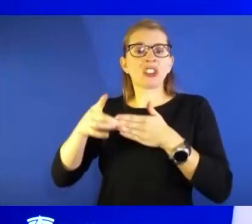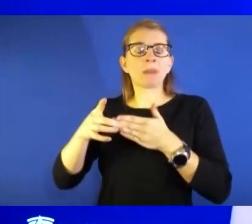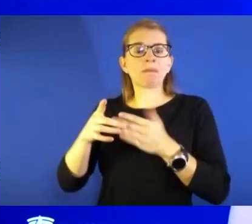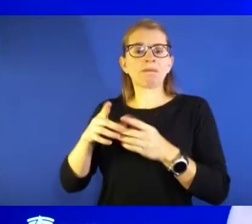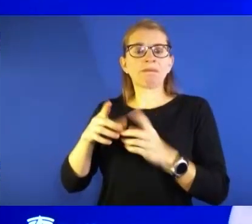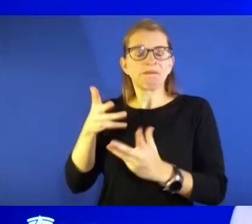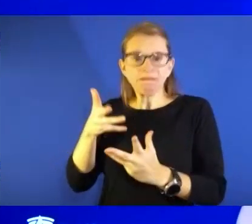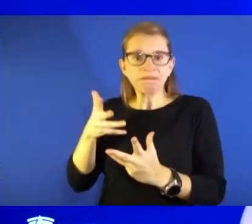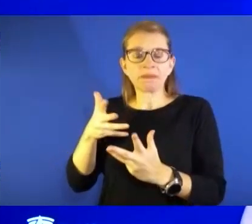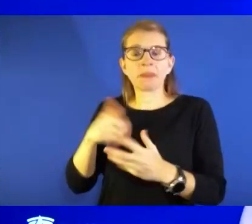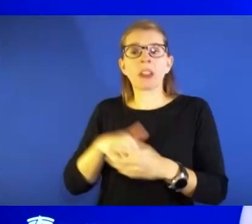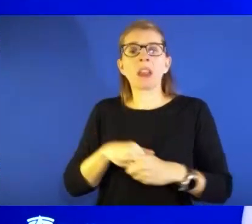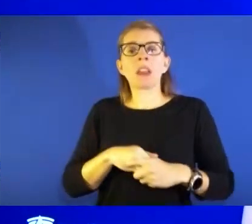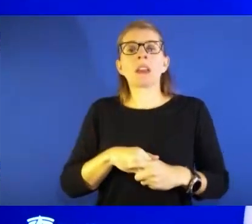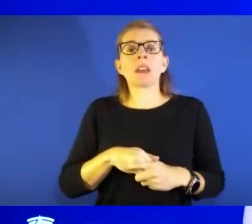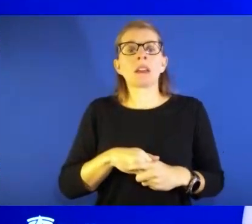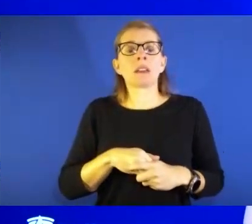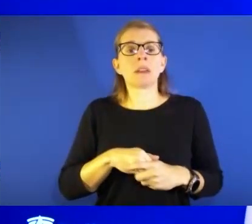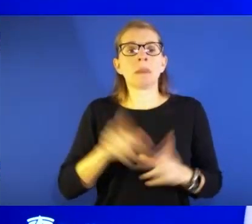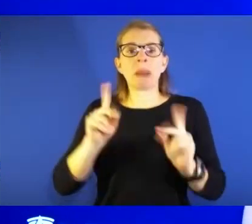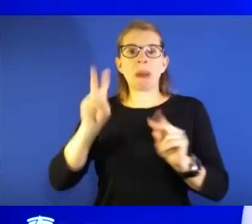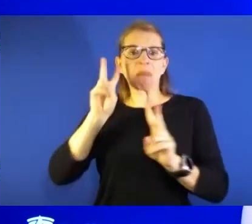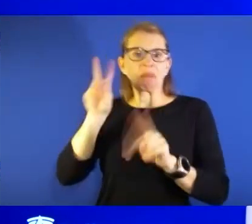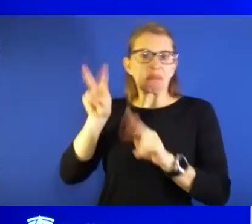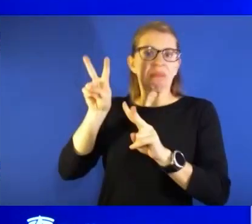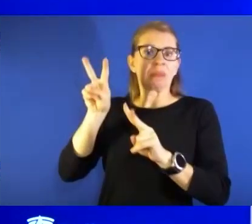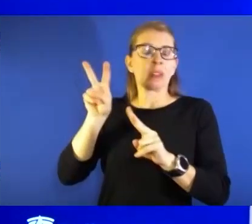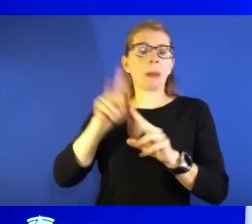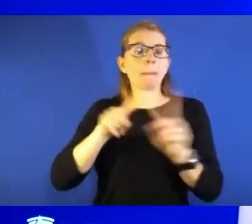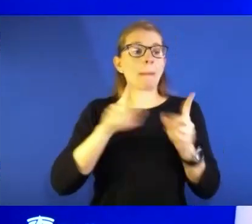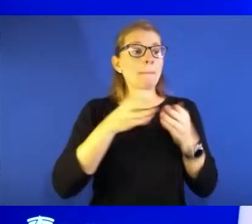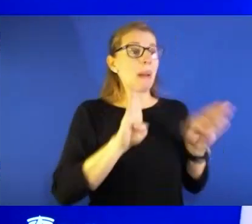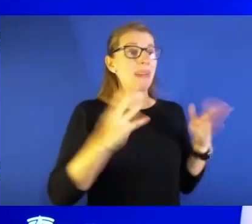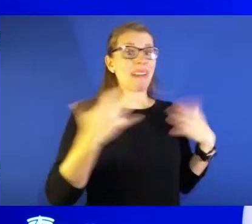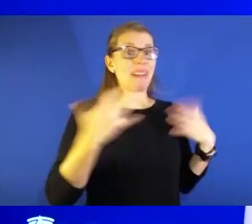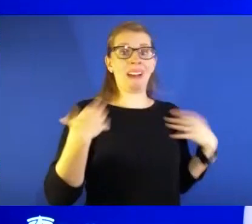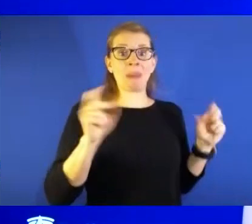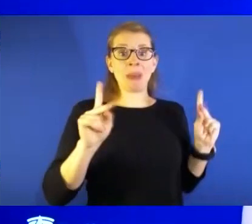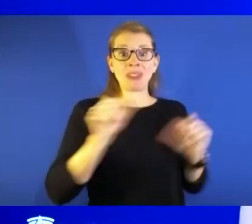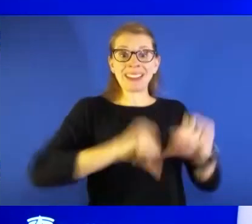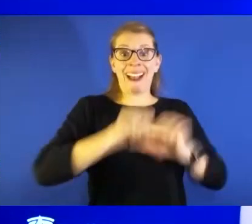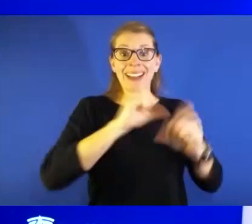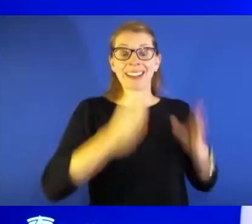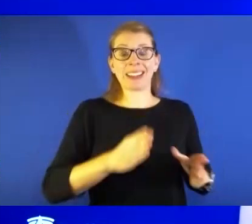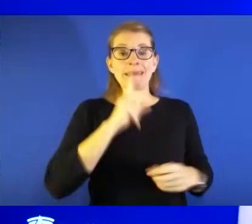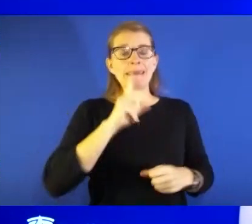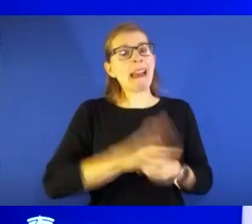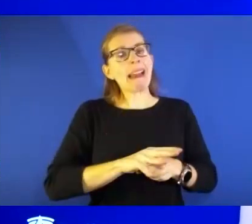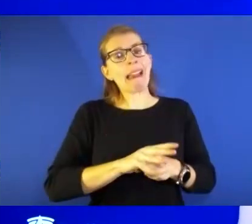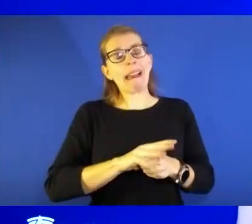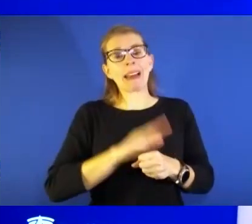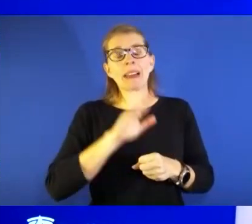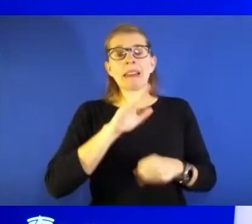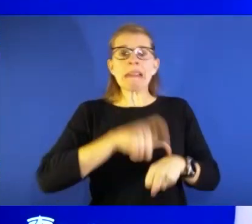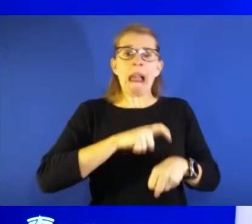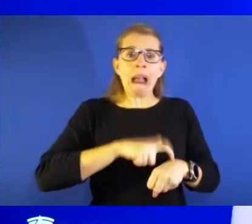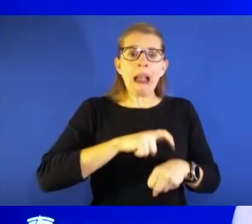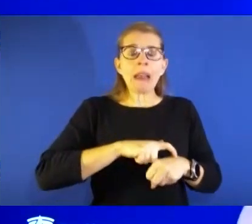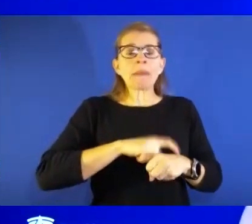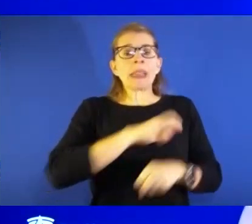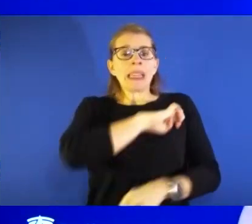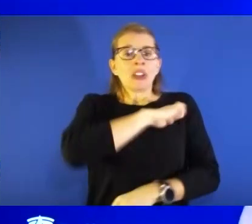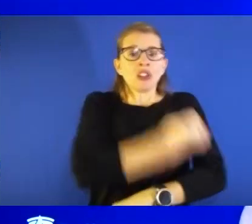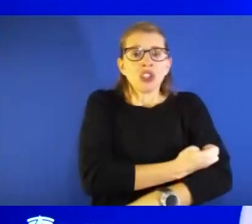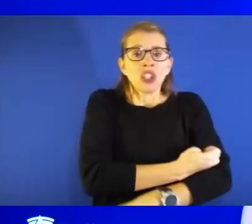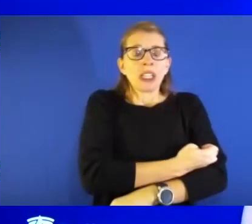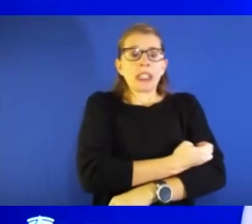really we, the healthcare providers, the public health people, the scientists, have dedicated so much time and energy to helping